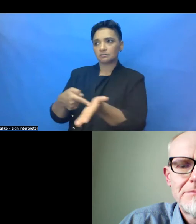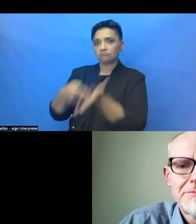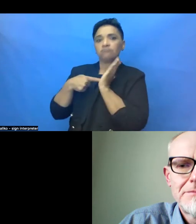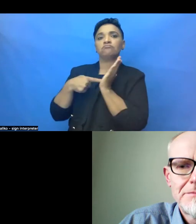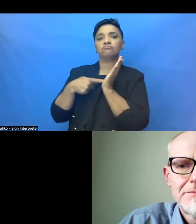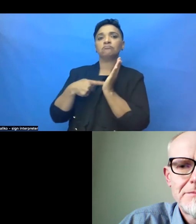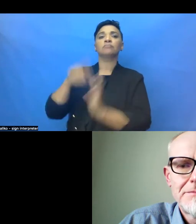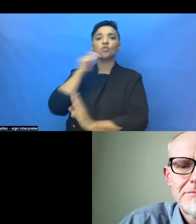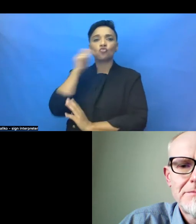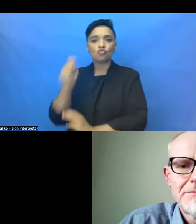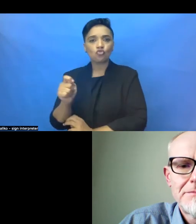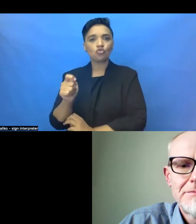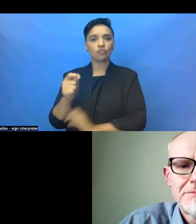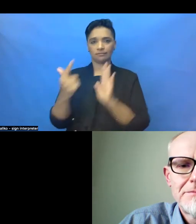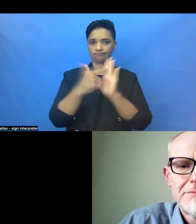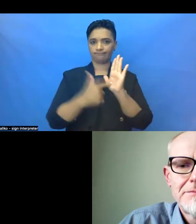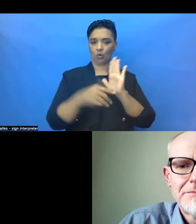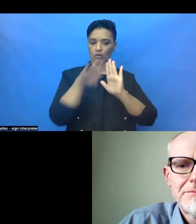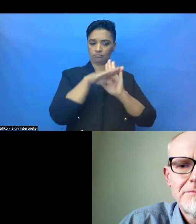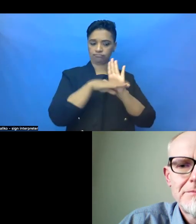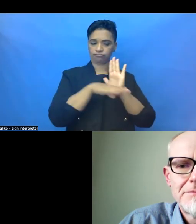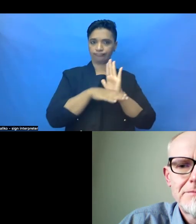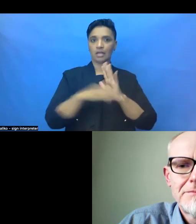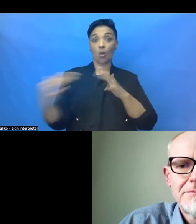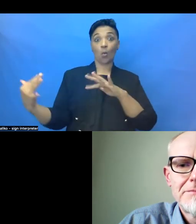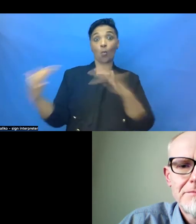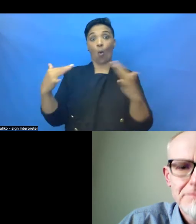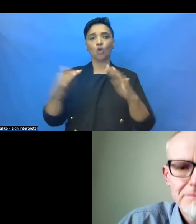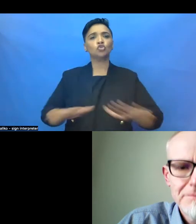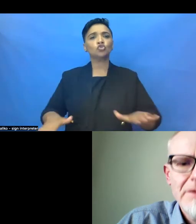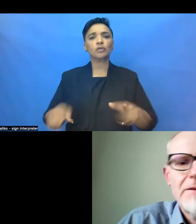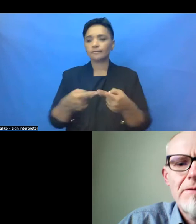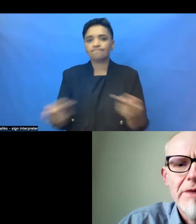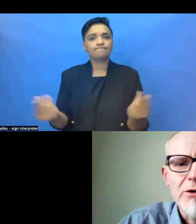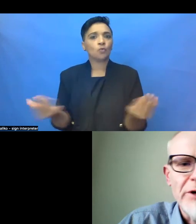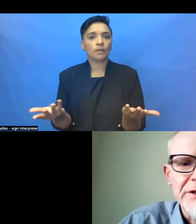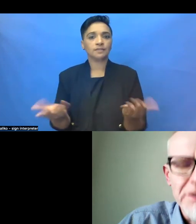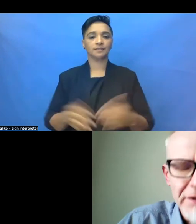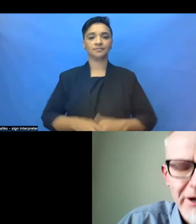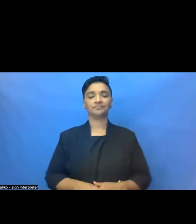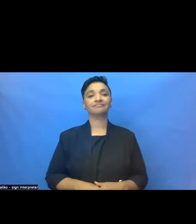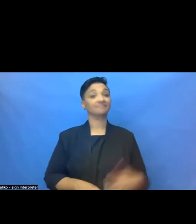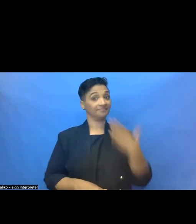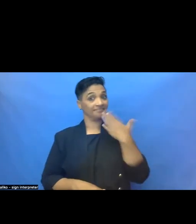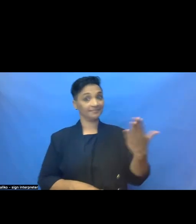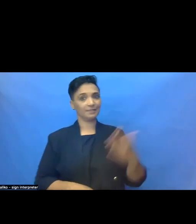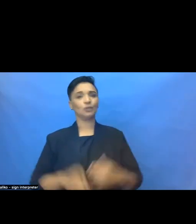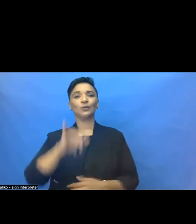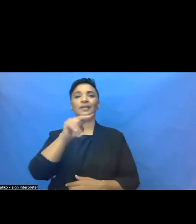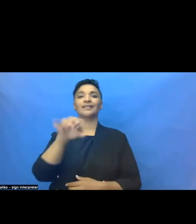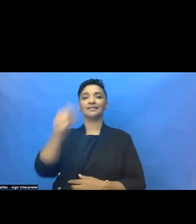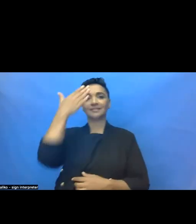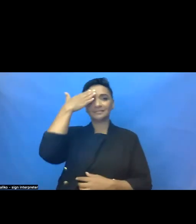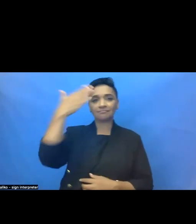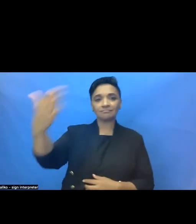relation to children with disabilities when we have a situation like this. Ines, please go ahead. Thank you, Ines, and hello, everyone. I would like